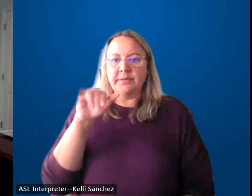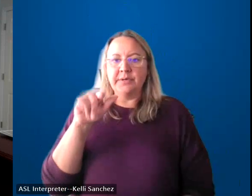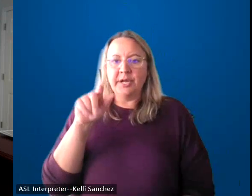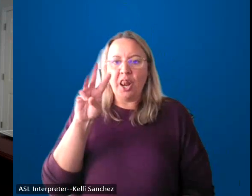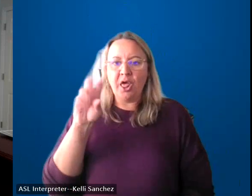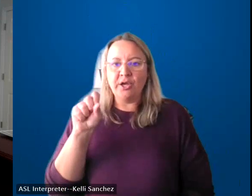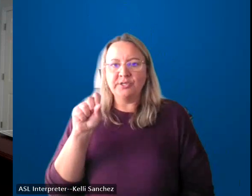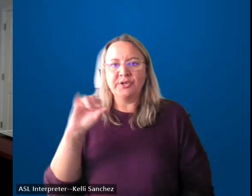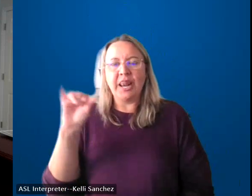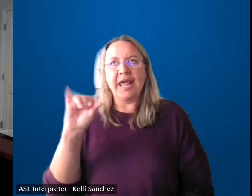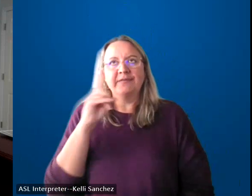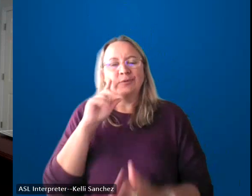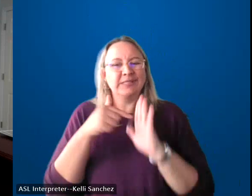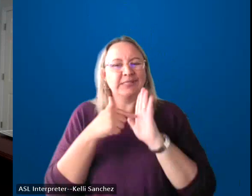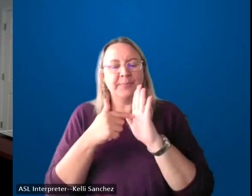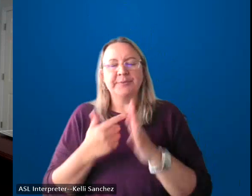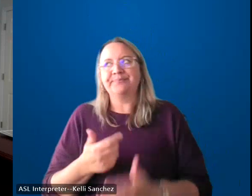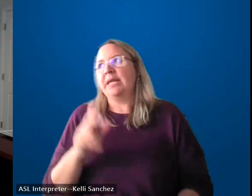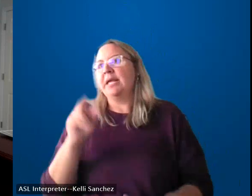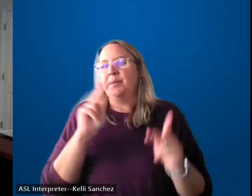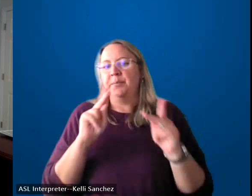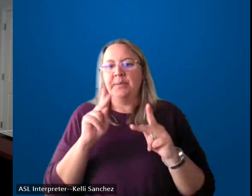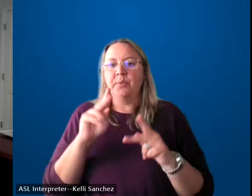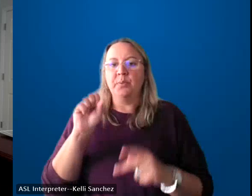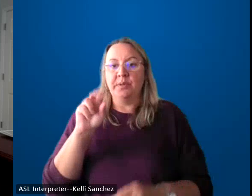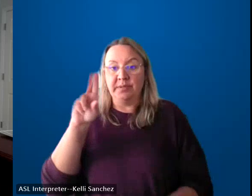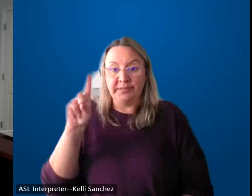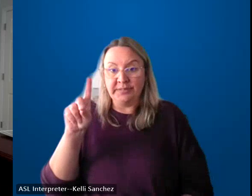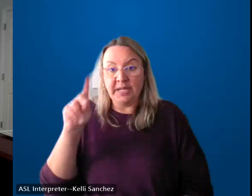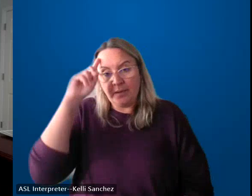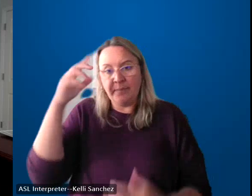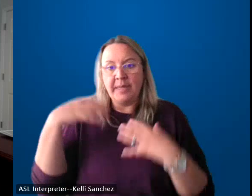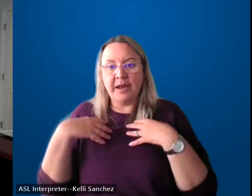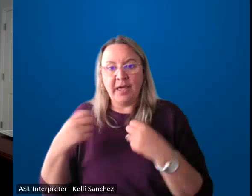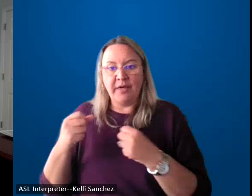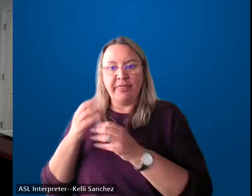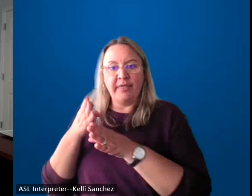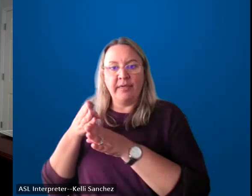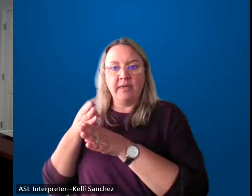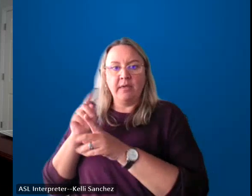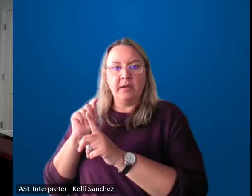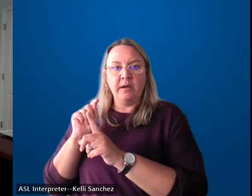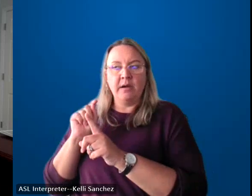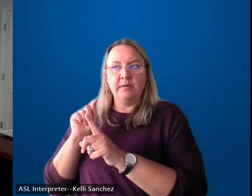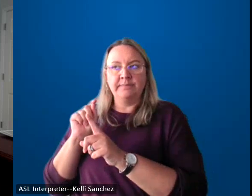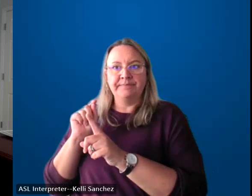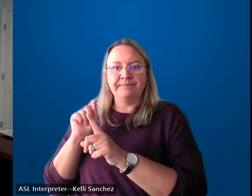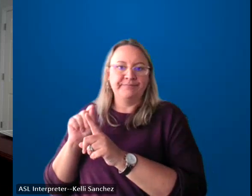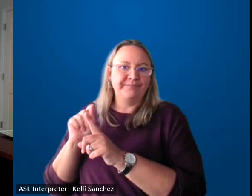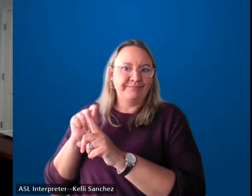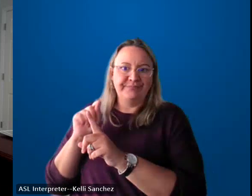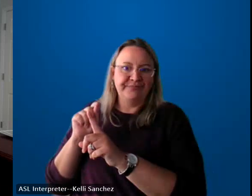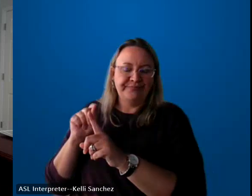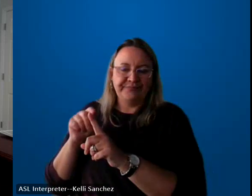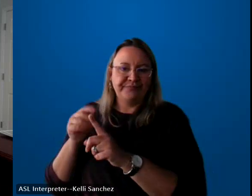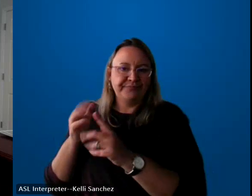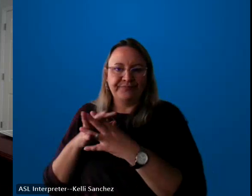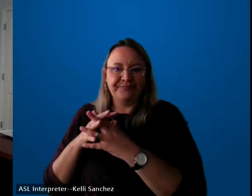that people with substance use disorder and mental health disorders are um,